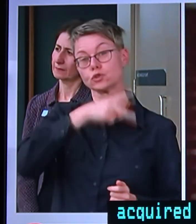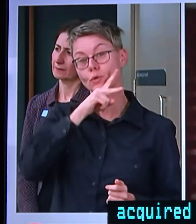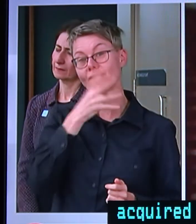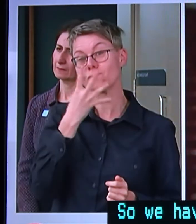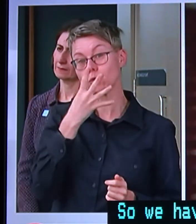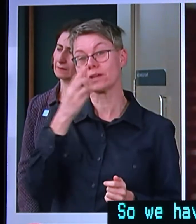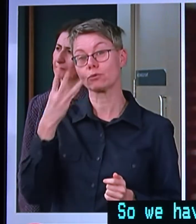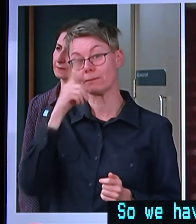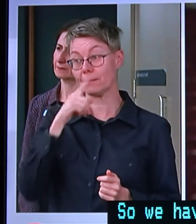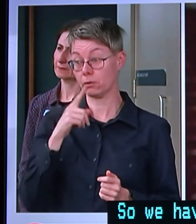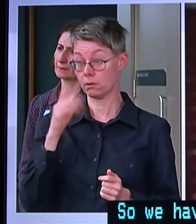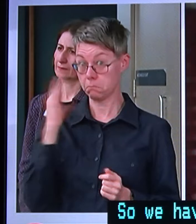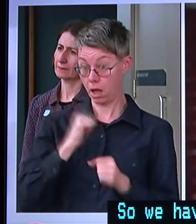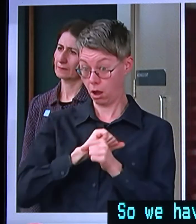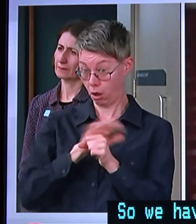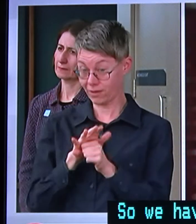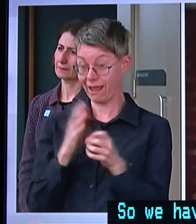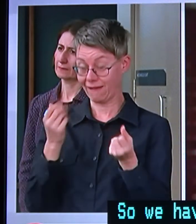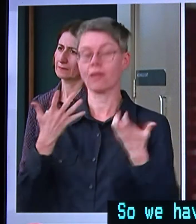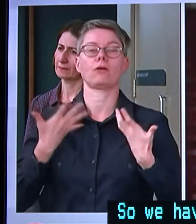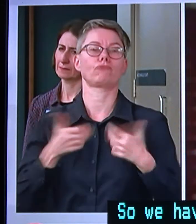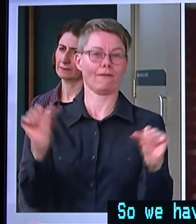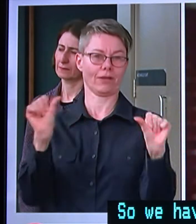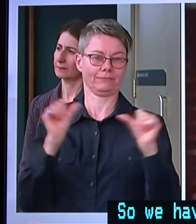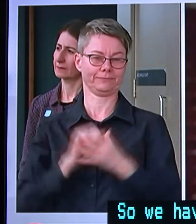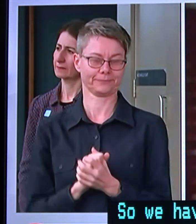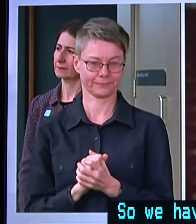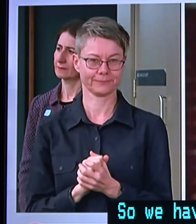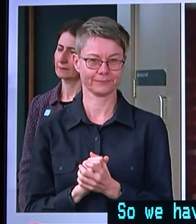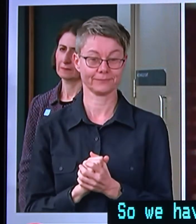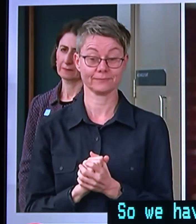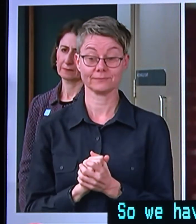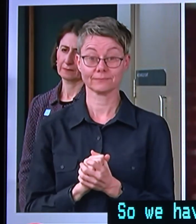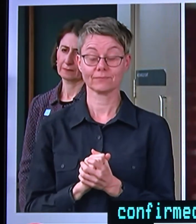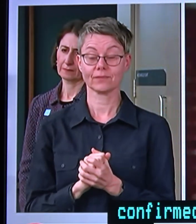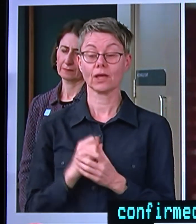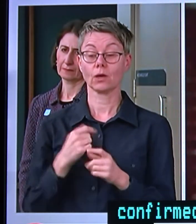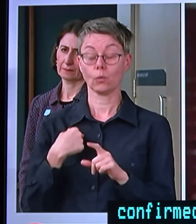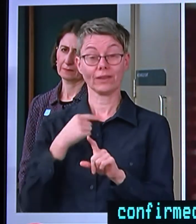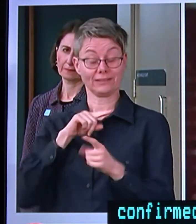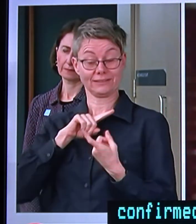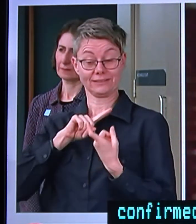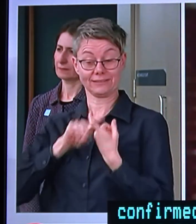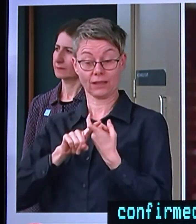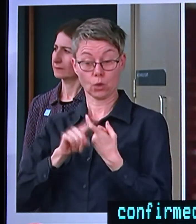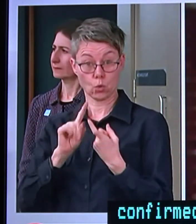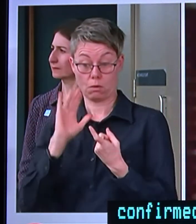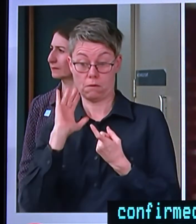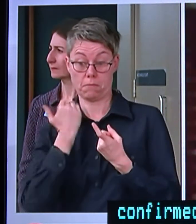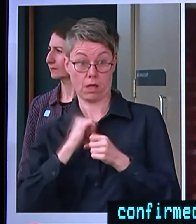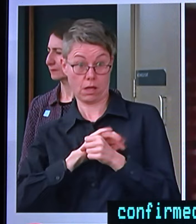2,243 people have recovered from their COVID-19 infection, and we'll be continuing to follow